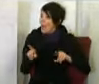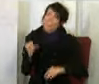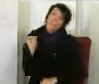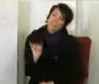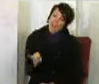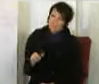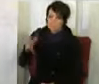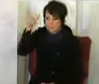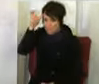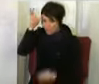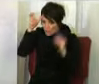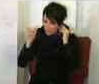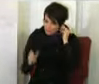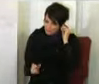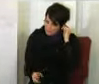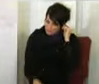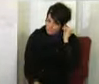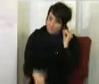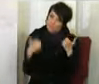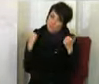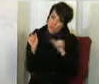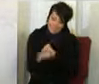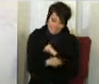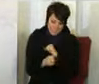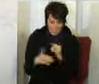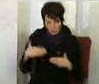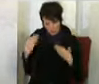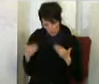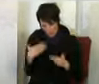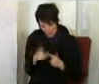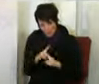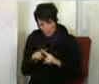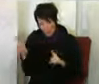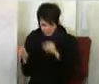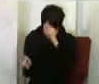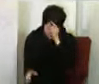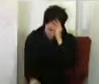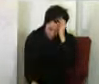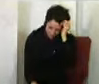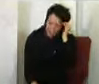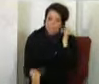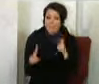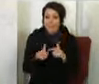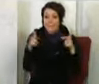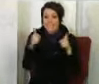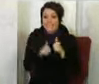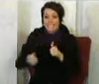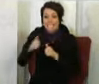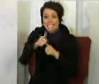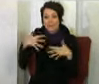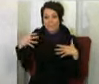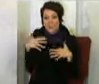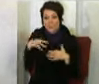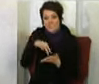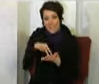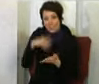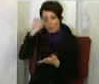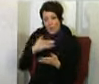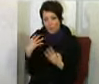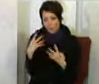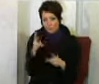that's the devil, you know, trying to steal your joy. But like, this is one of my biggest fears, you know, is standing up in front of people,